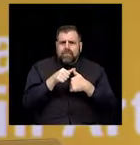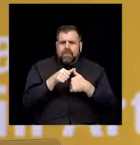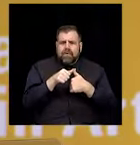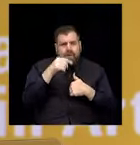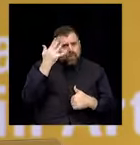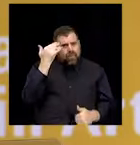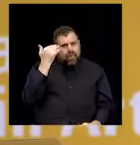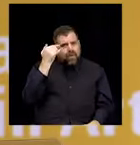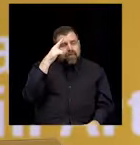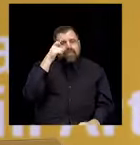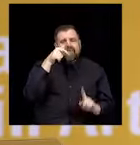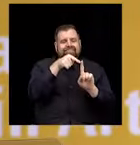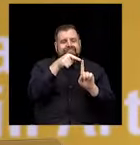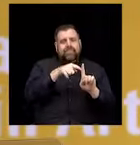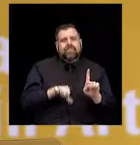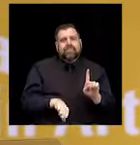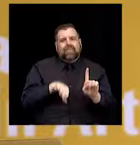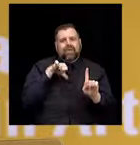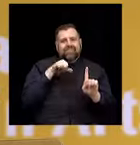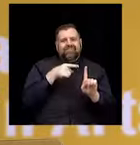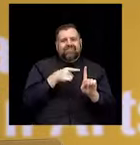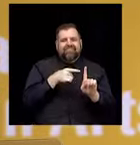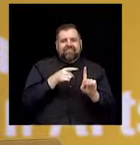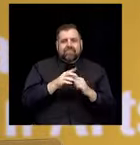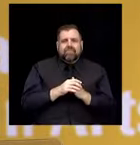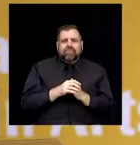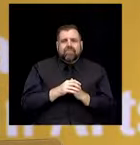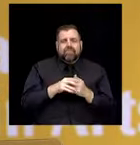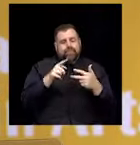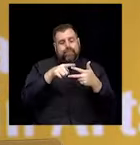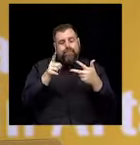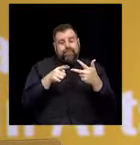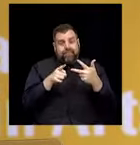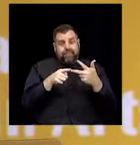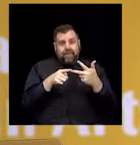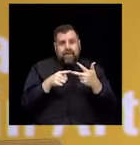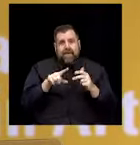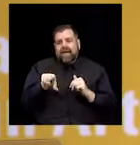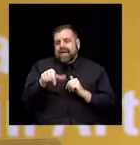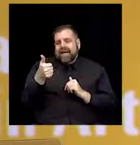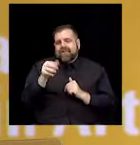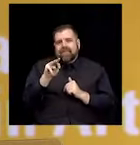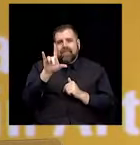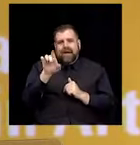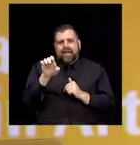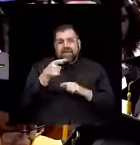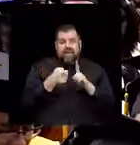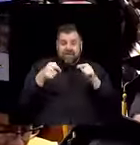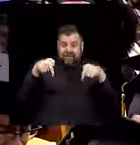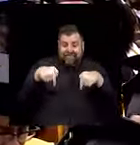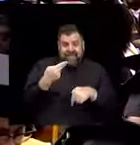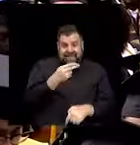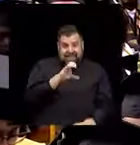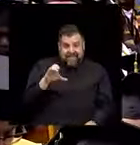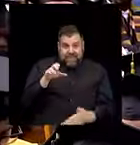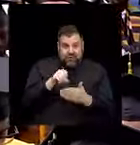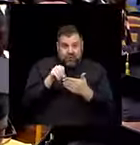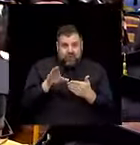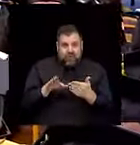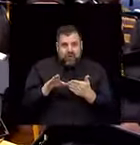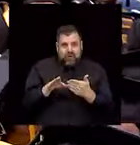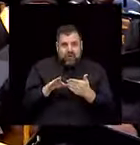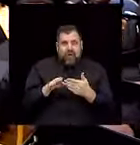work. A demonstration of going the extra mile comes from our own HCC students who were just